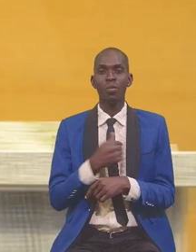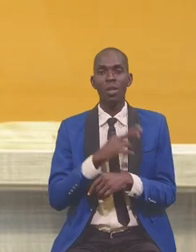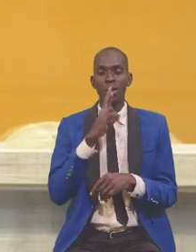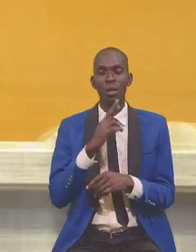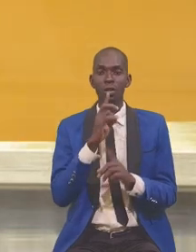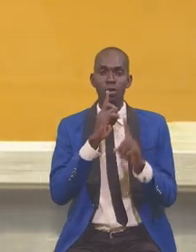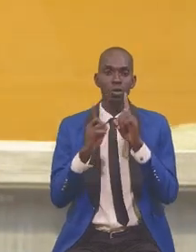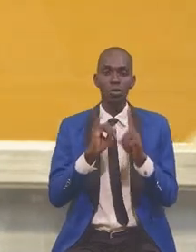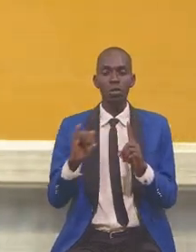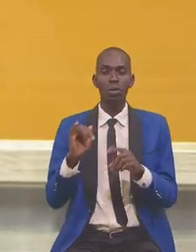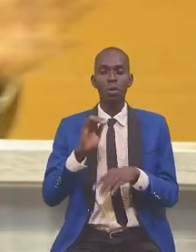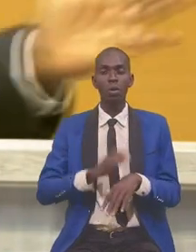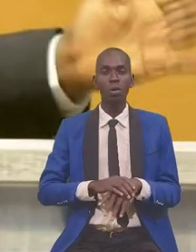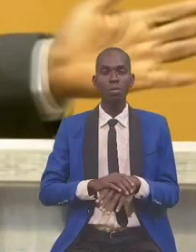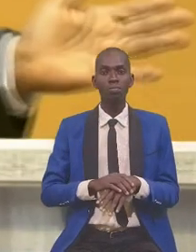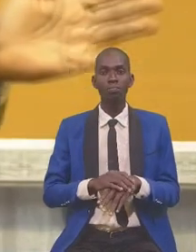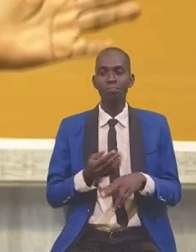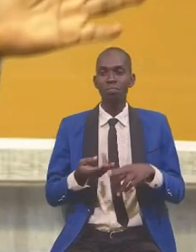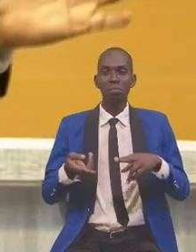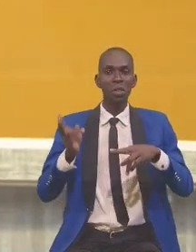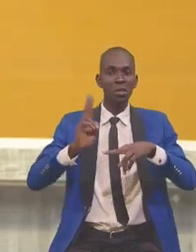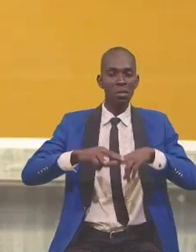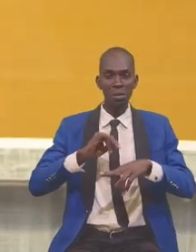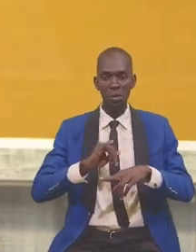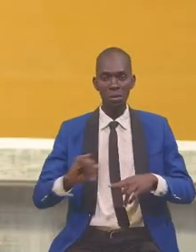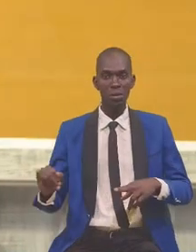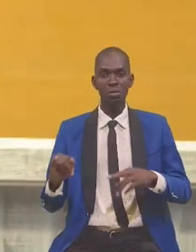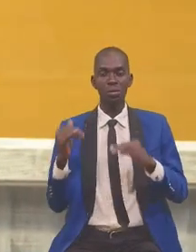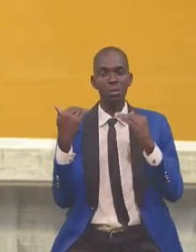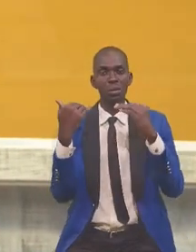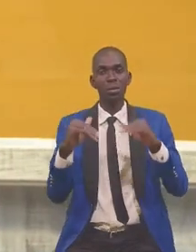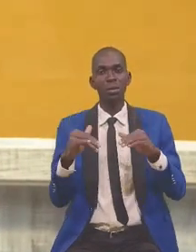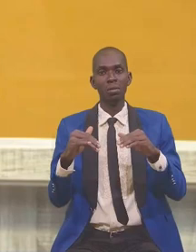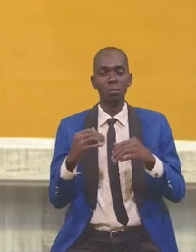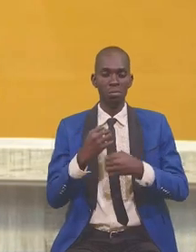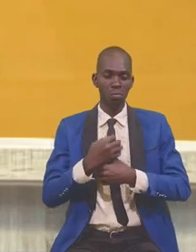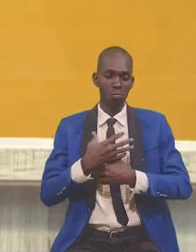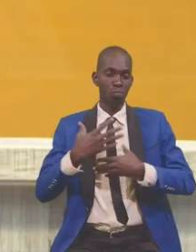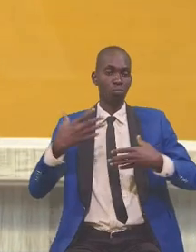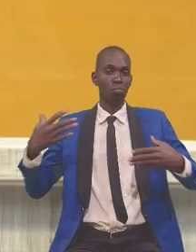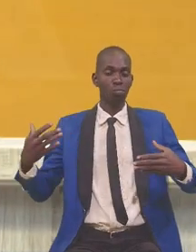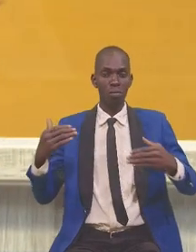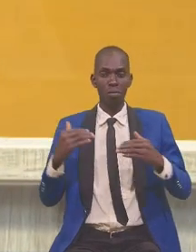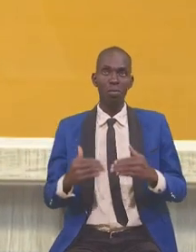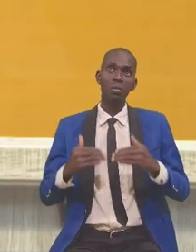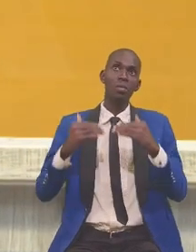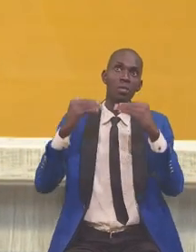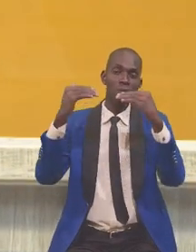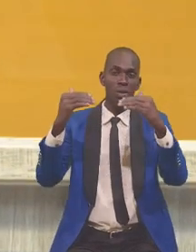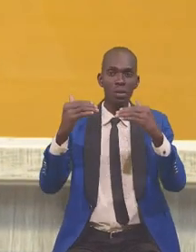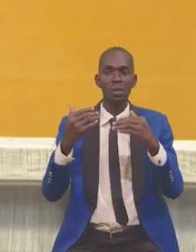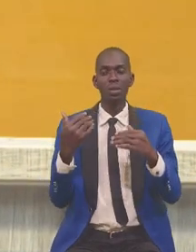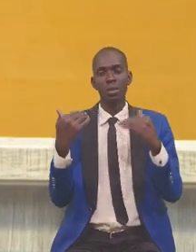about expanding limits, exceeding, extending,